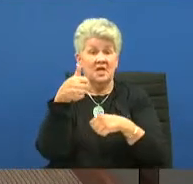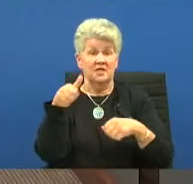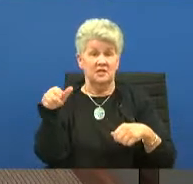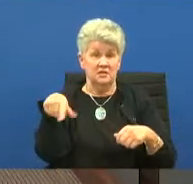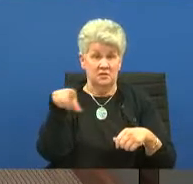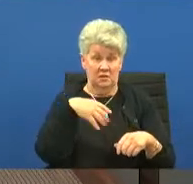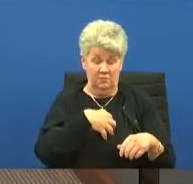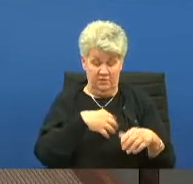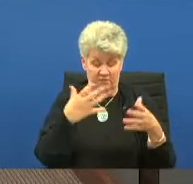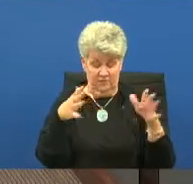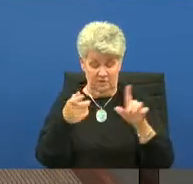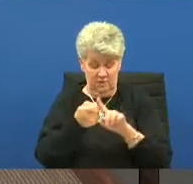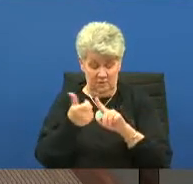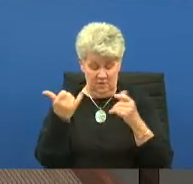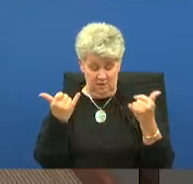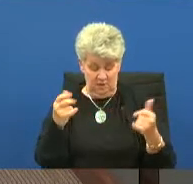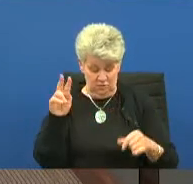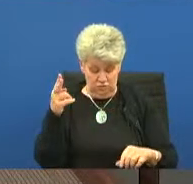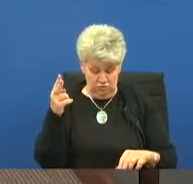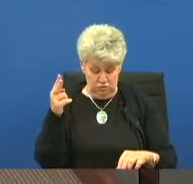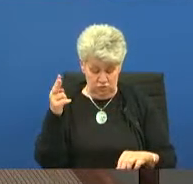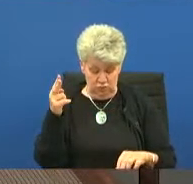It's been deleted. Number 2,